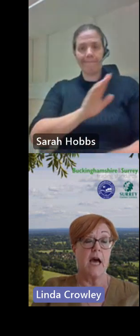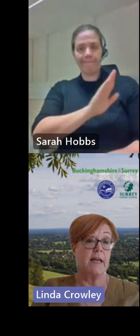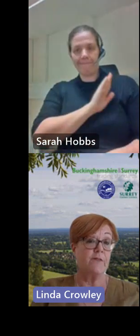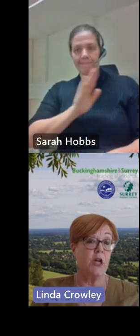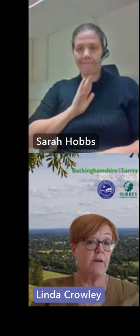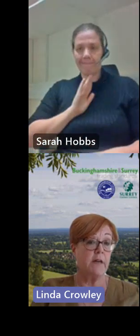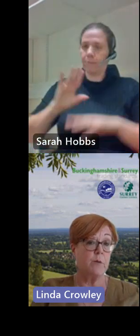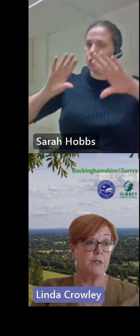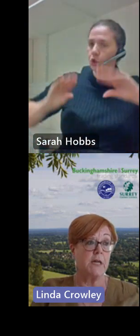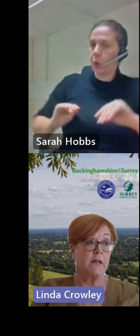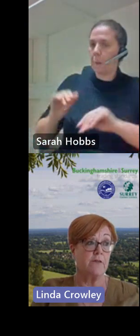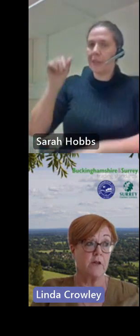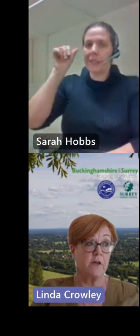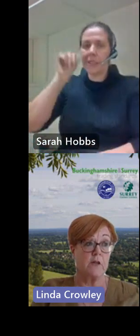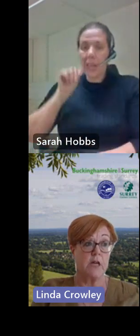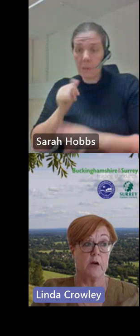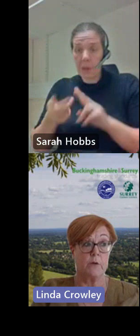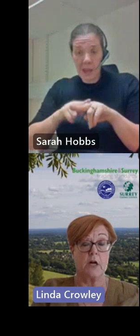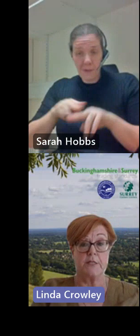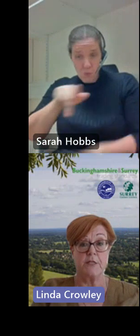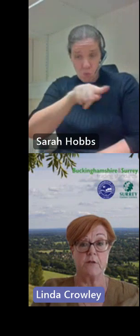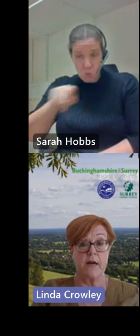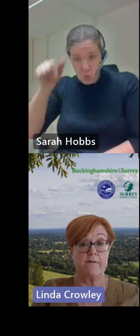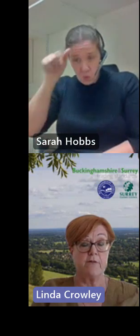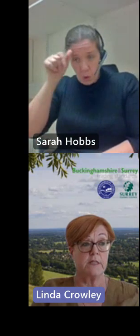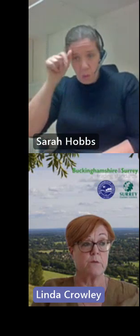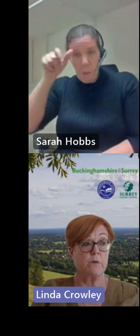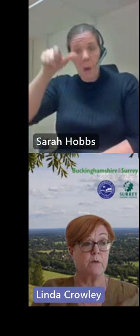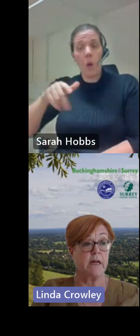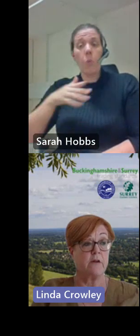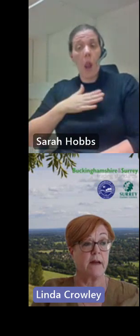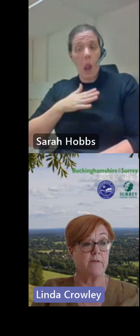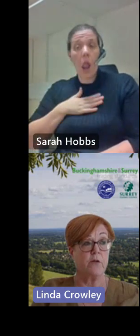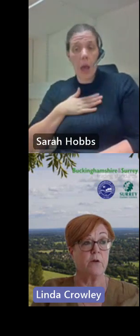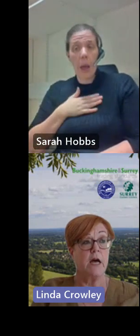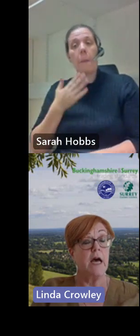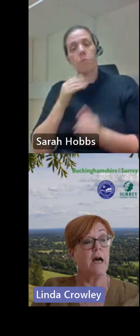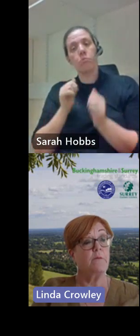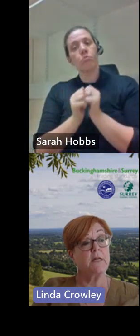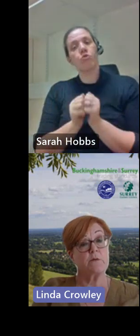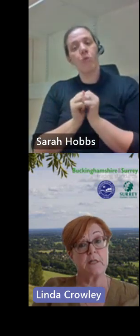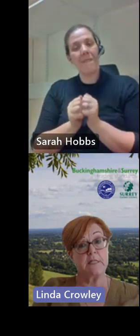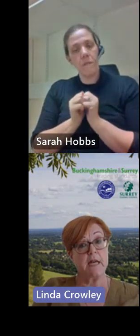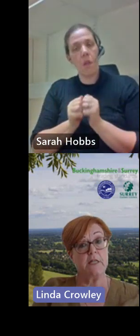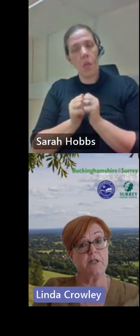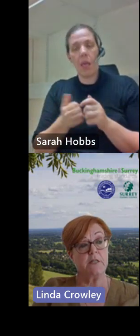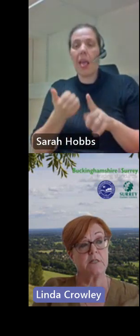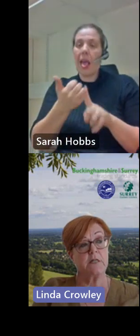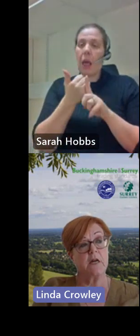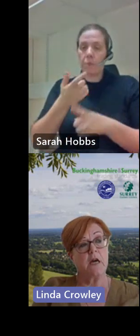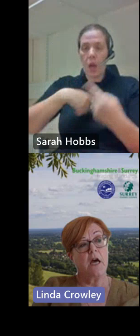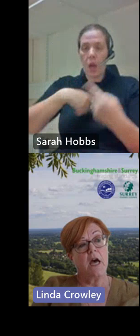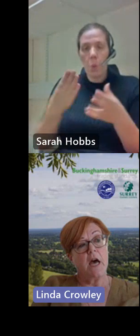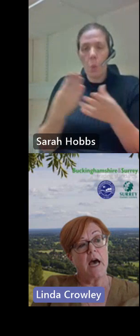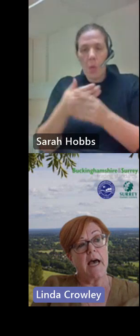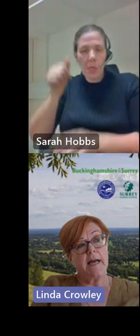scams. And if you know anybody that, you know, would like to do that for us, we'd be very grateful. Helps us with